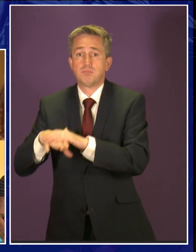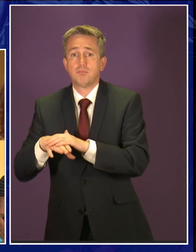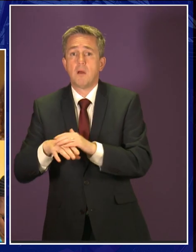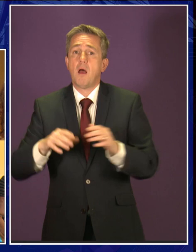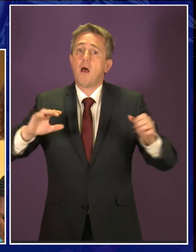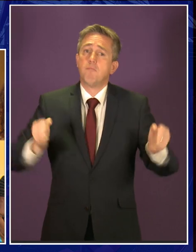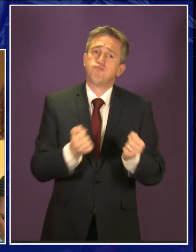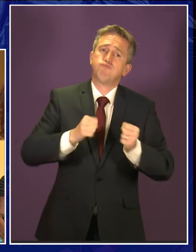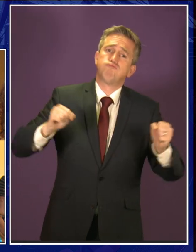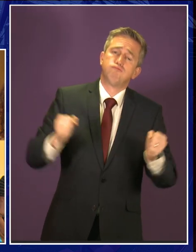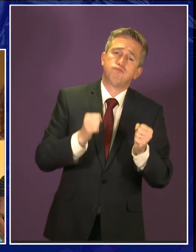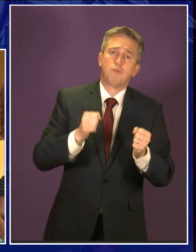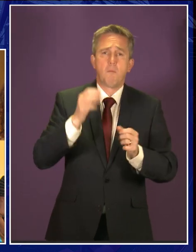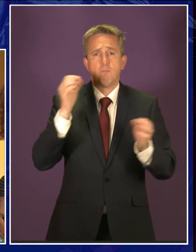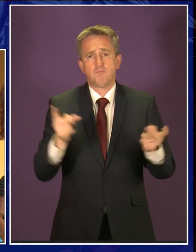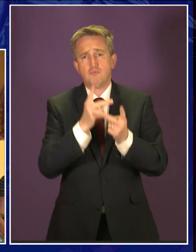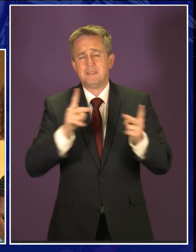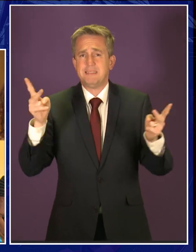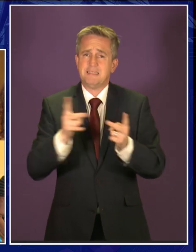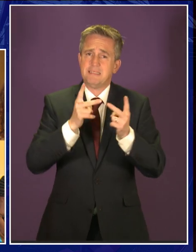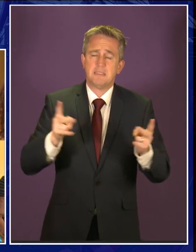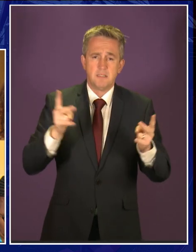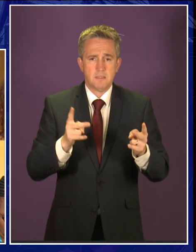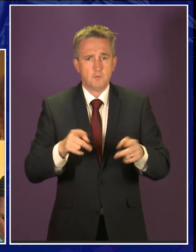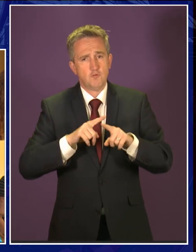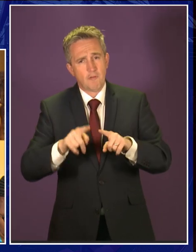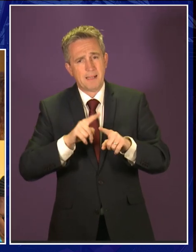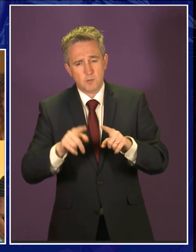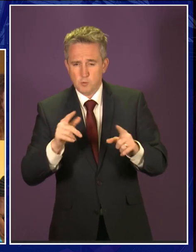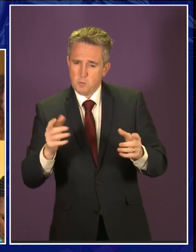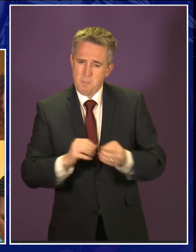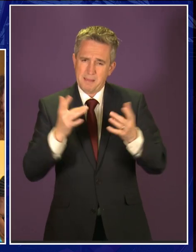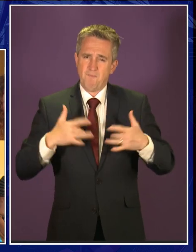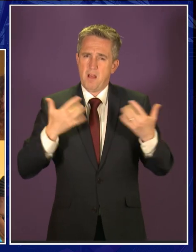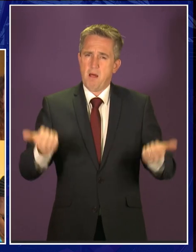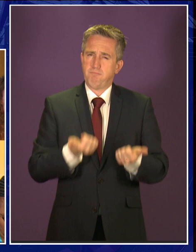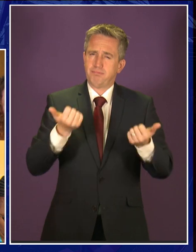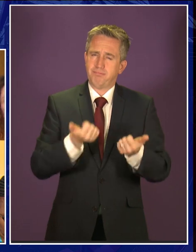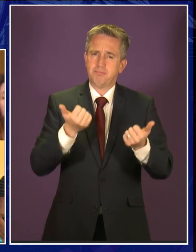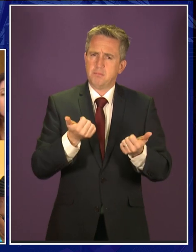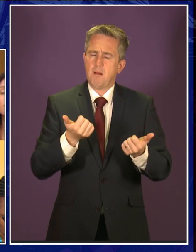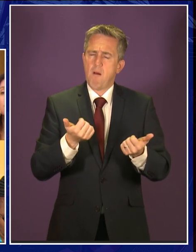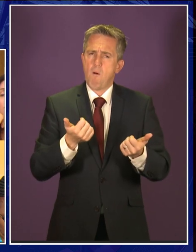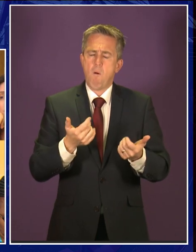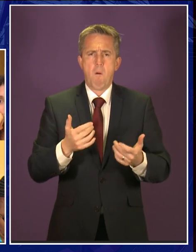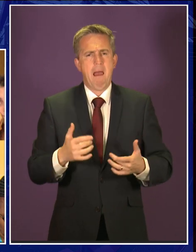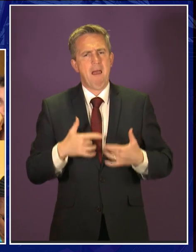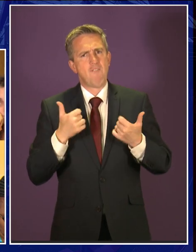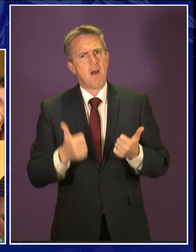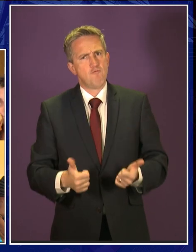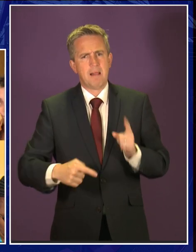would remind them of their past or would entertain them. It was a very fulfilling experience for